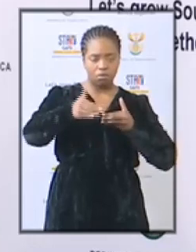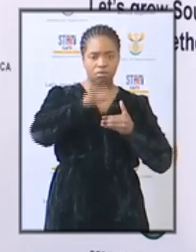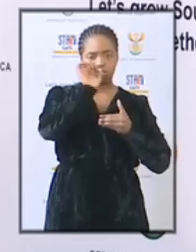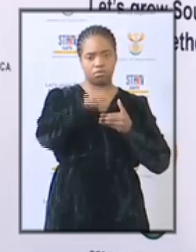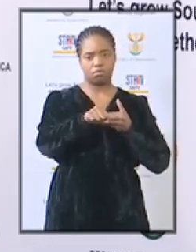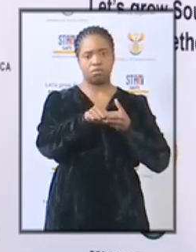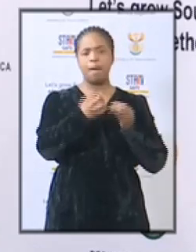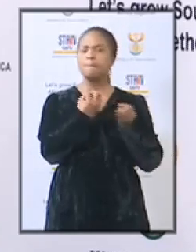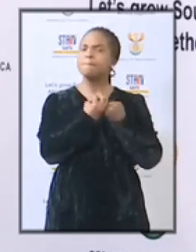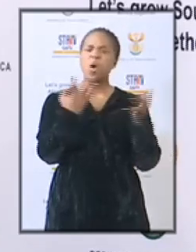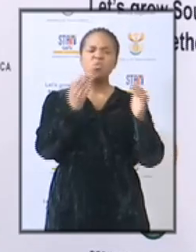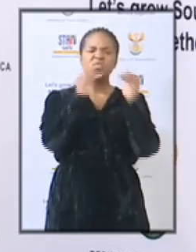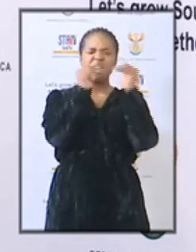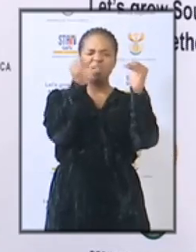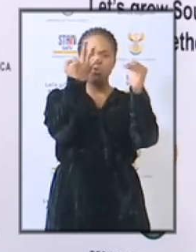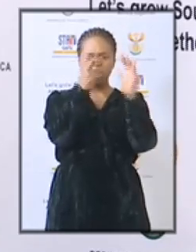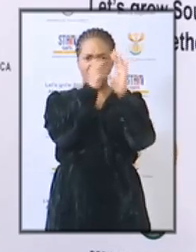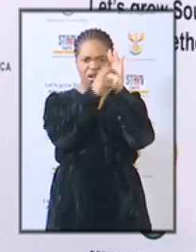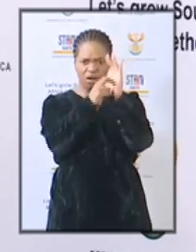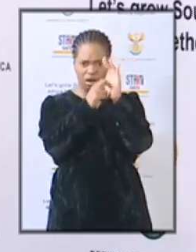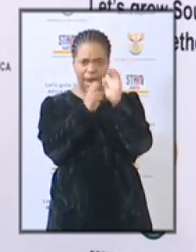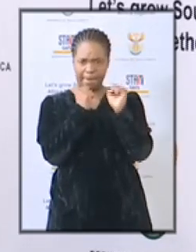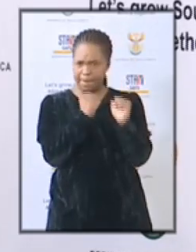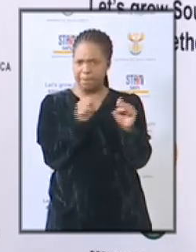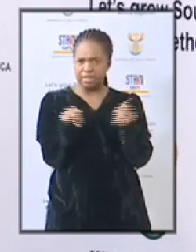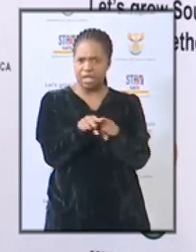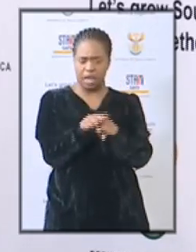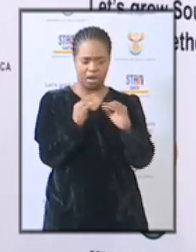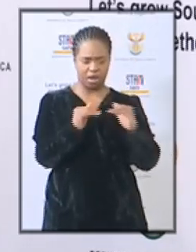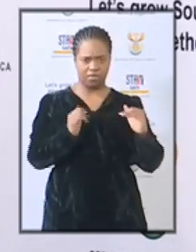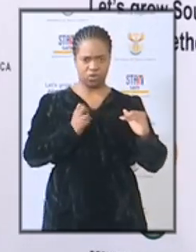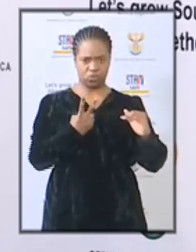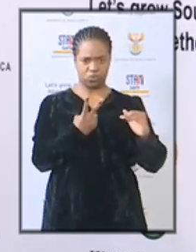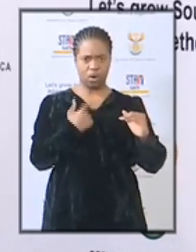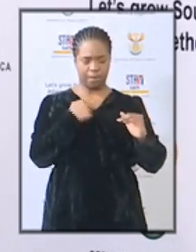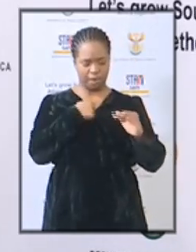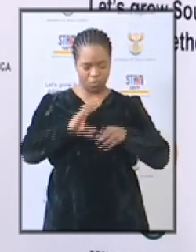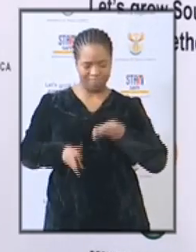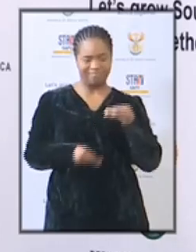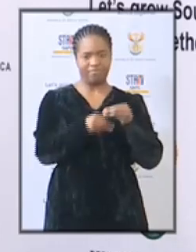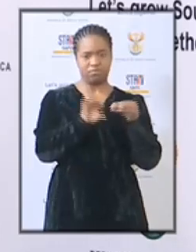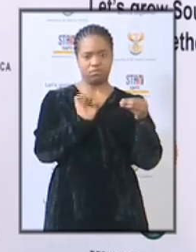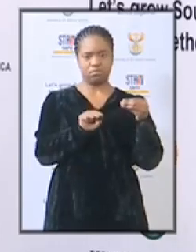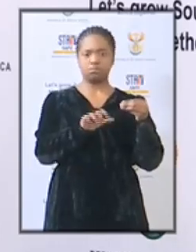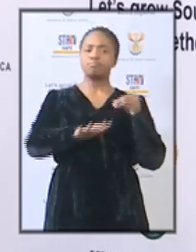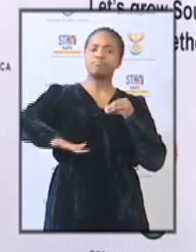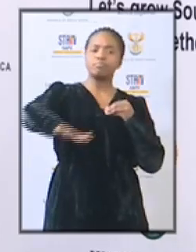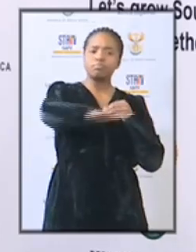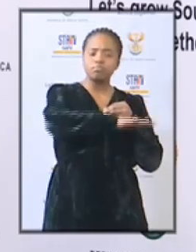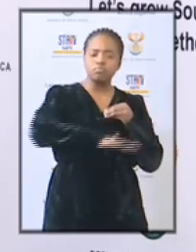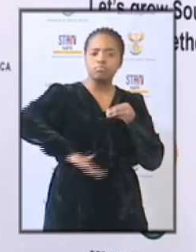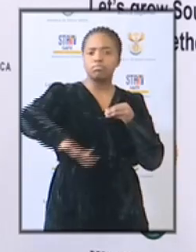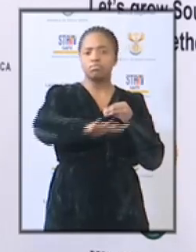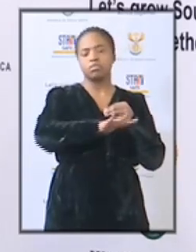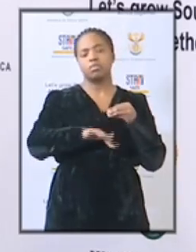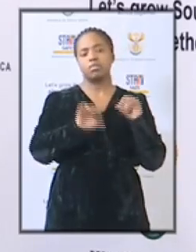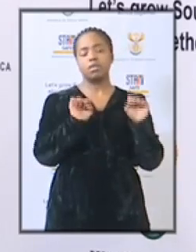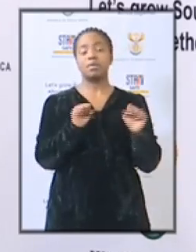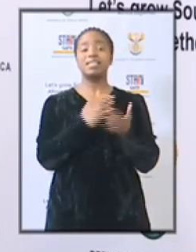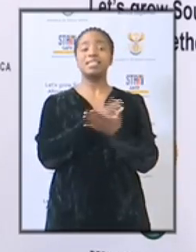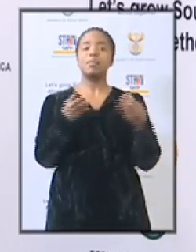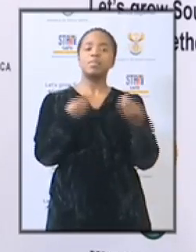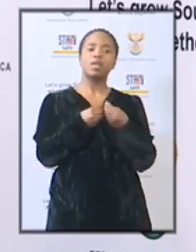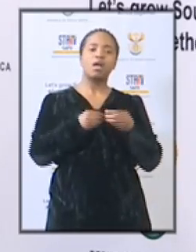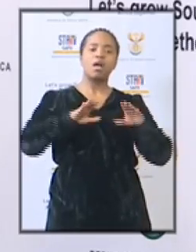in terms of all our attractions, in terms of all the venues that we have. A number of those that I've not highlighted